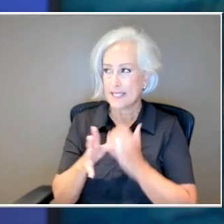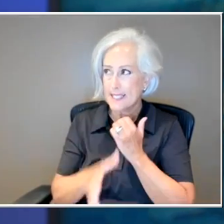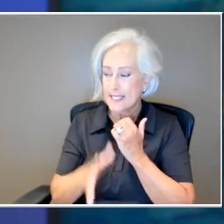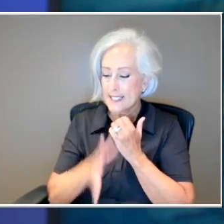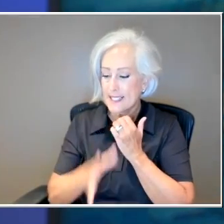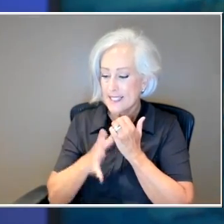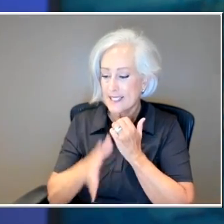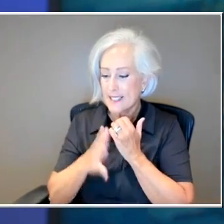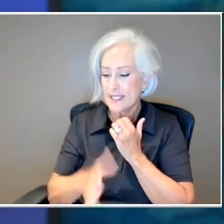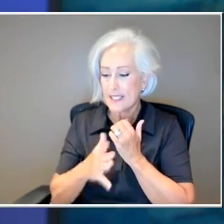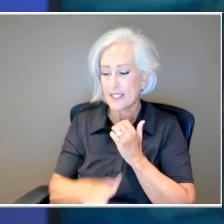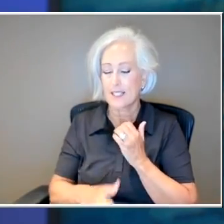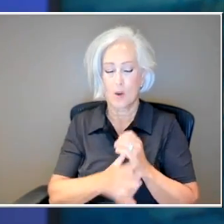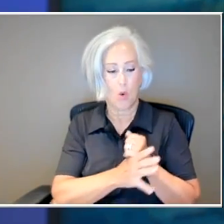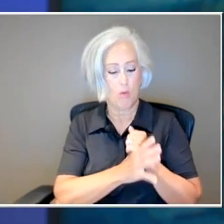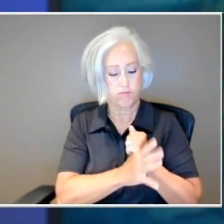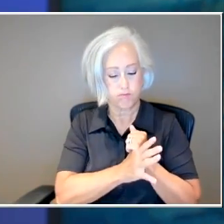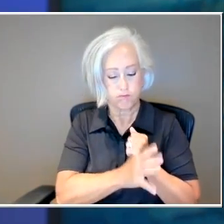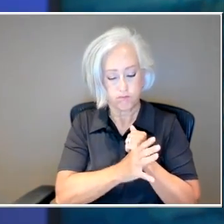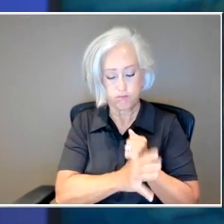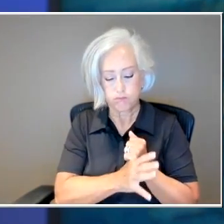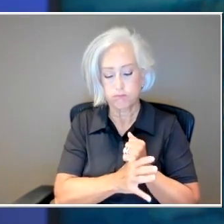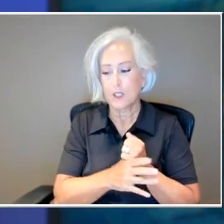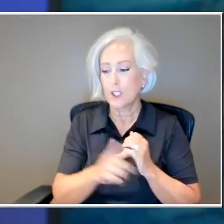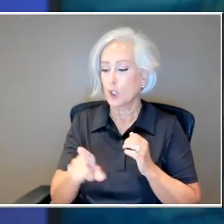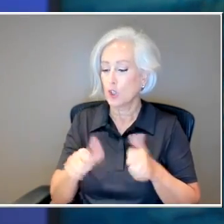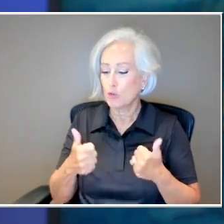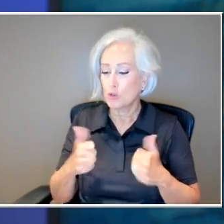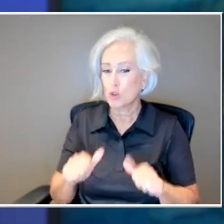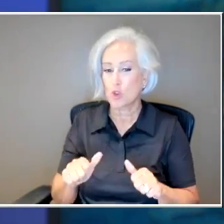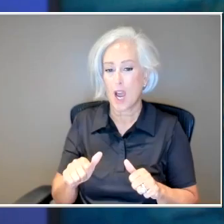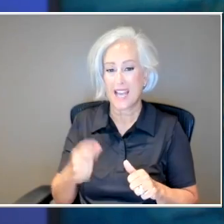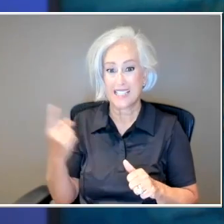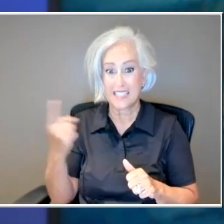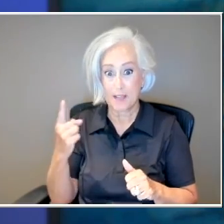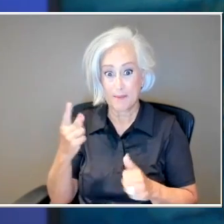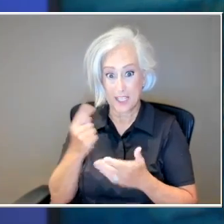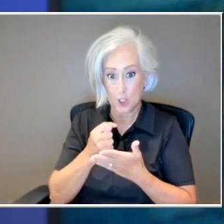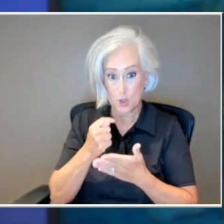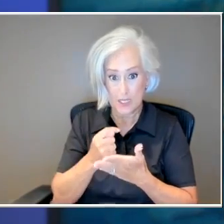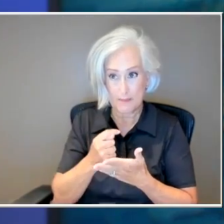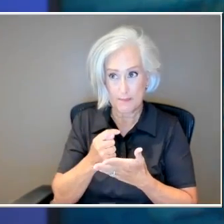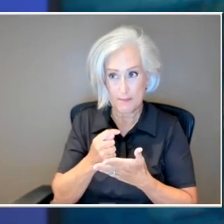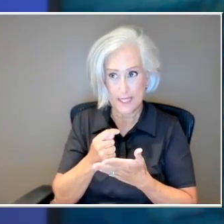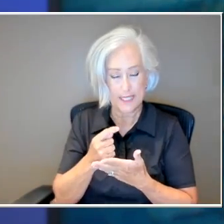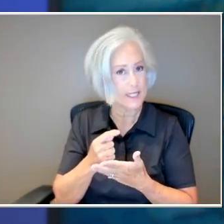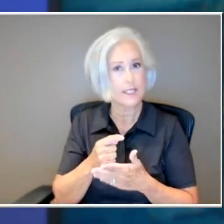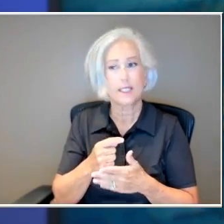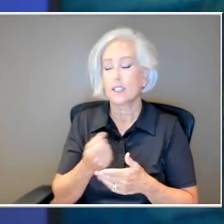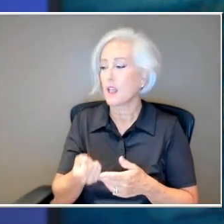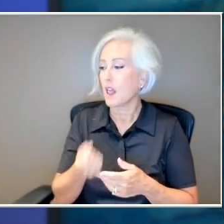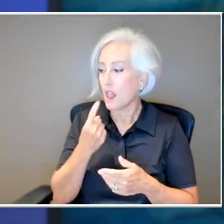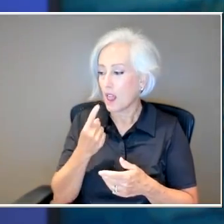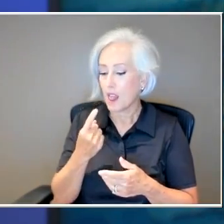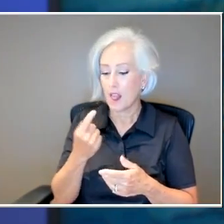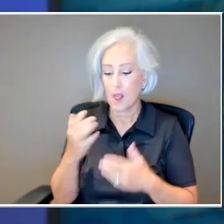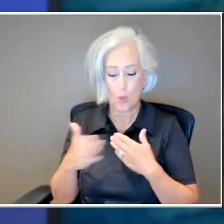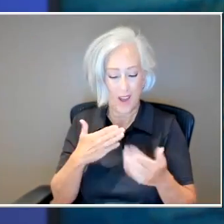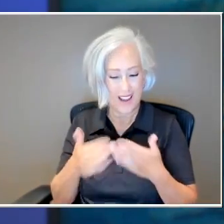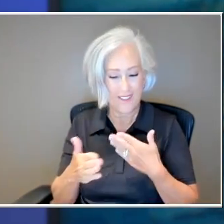simple treatment for it, doesn't go away, you really need to start demanding further care, either referral to